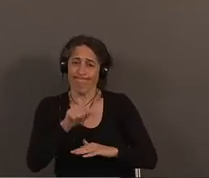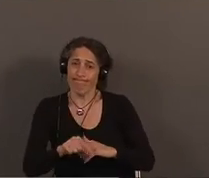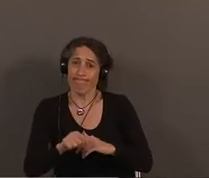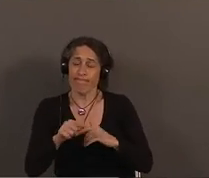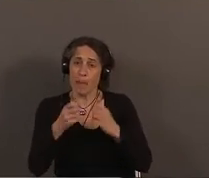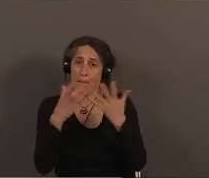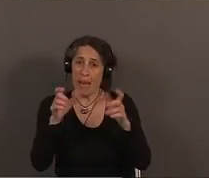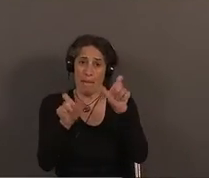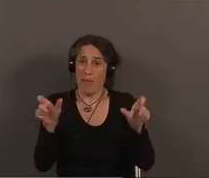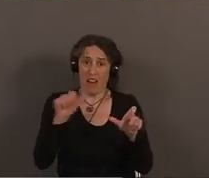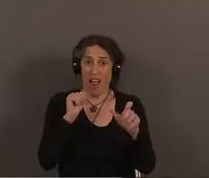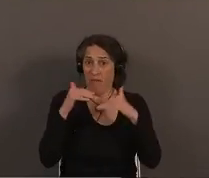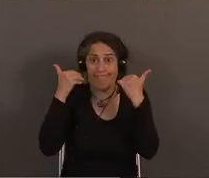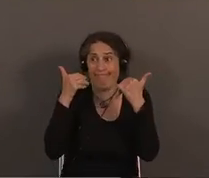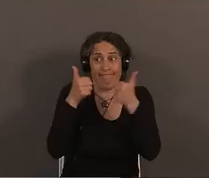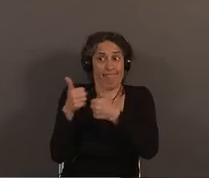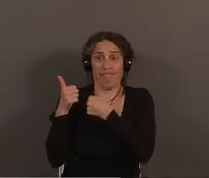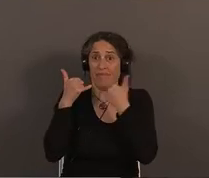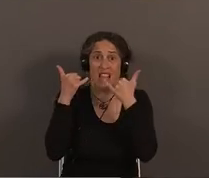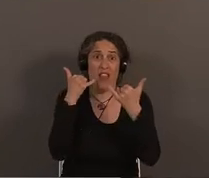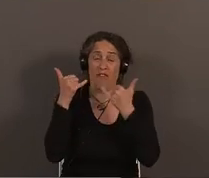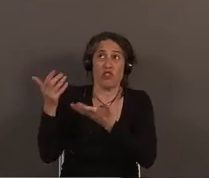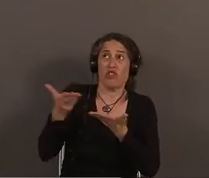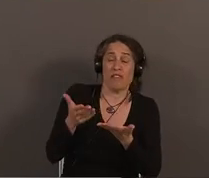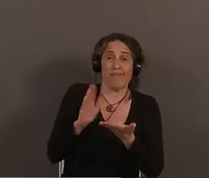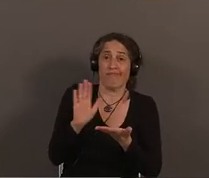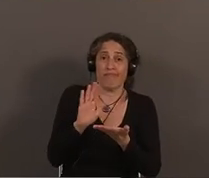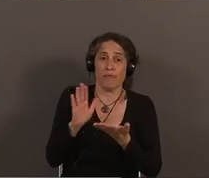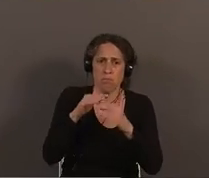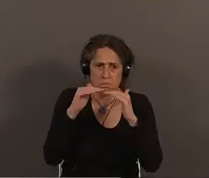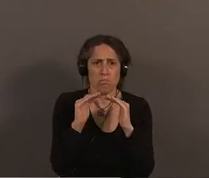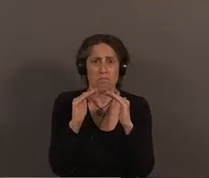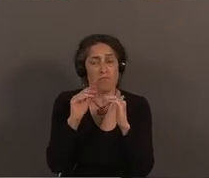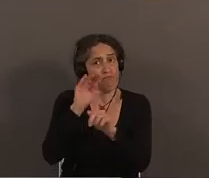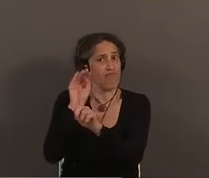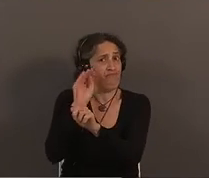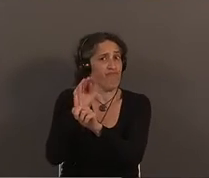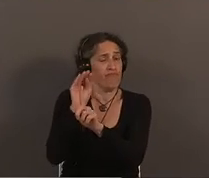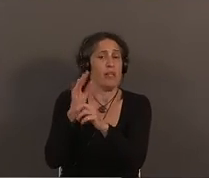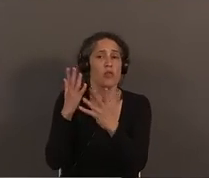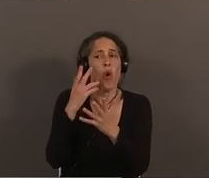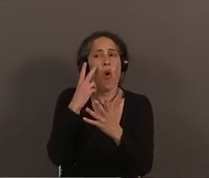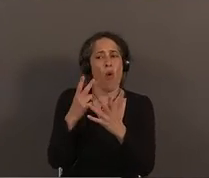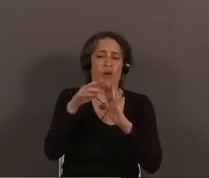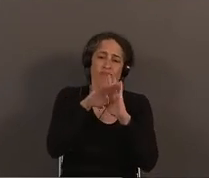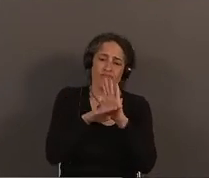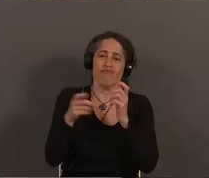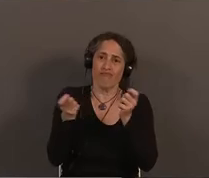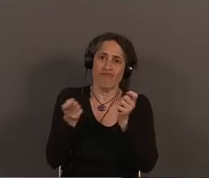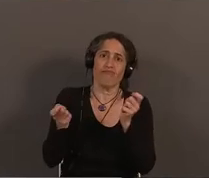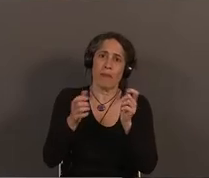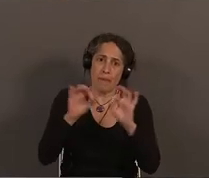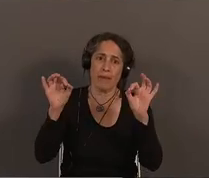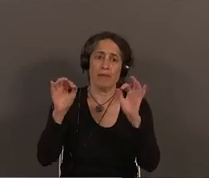Mr. Vice President Ansip, I don't agree with him. Isn't it paradoxical that the person who travels